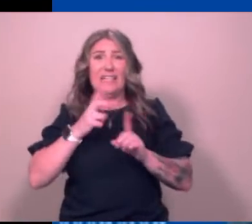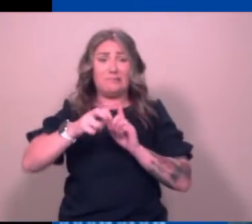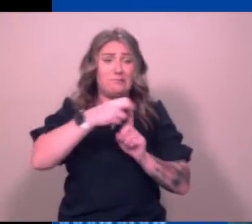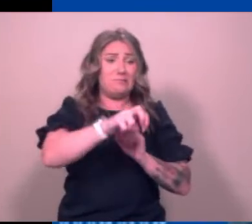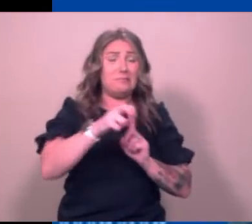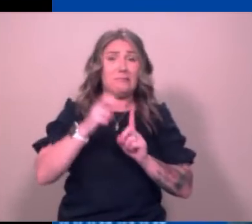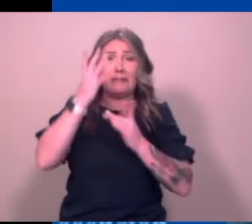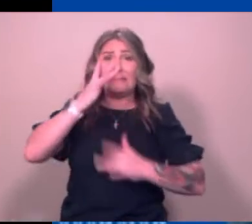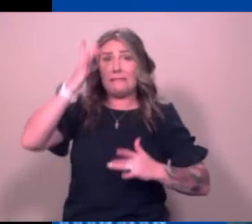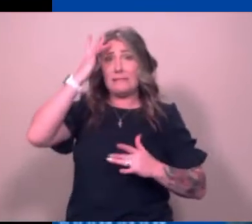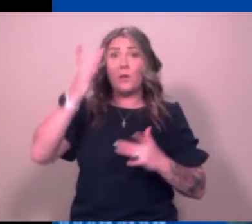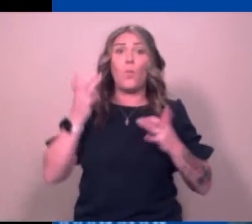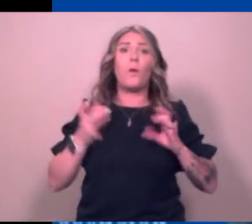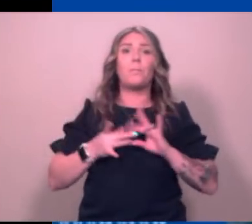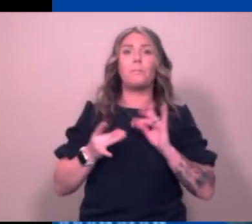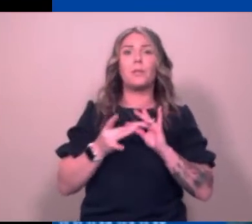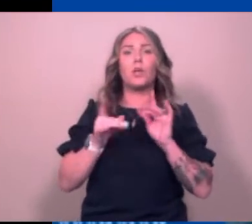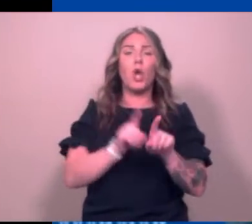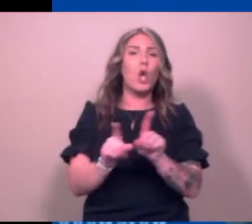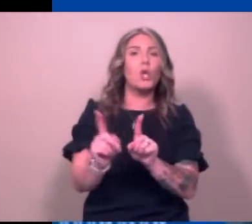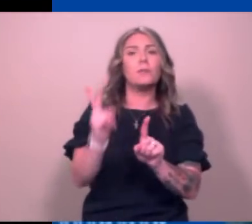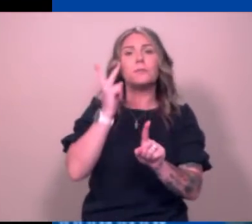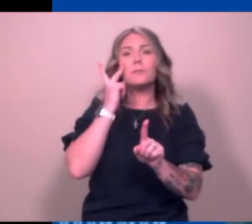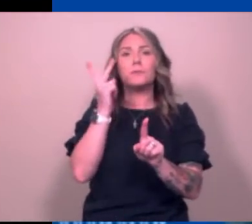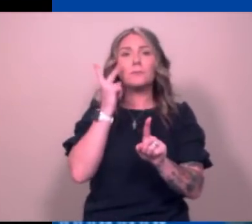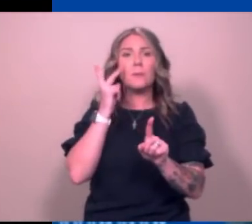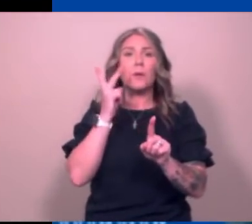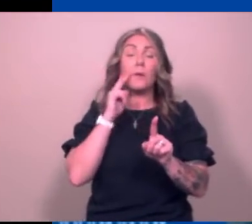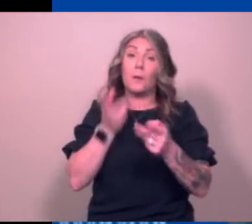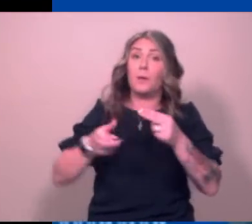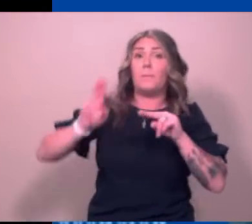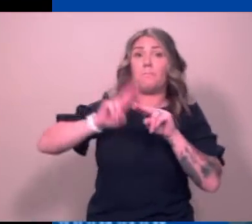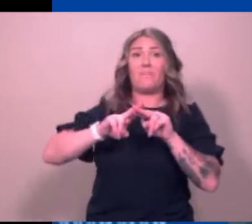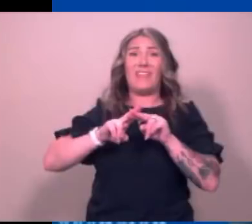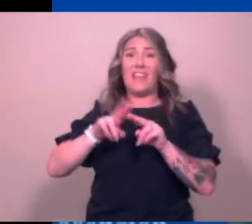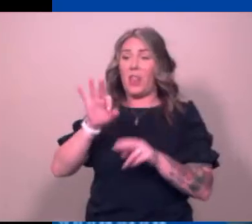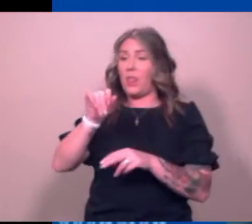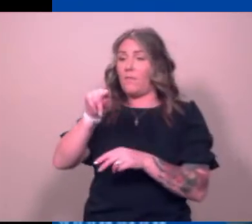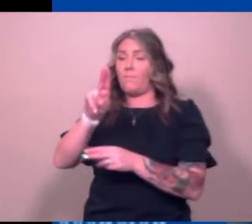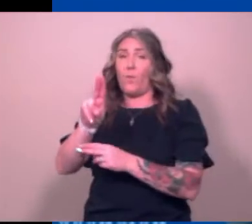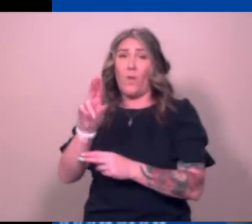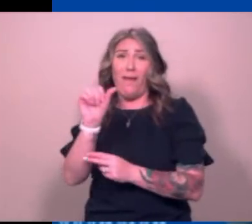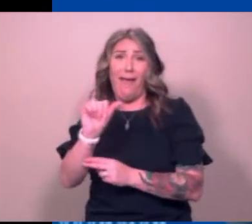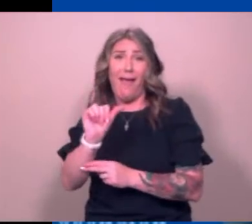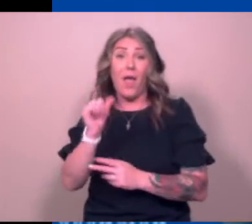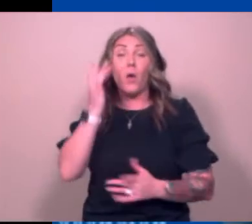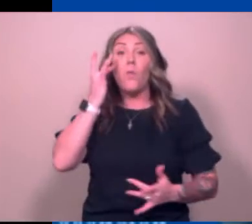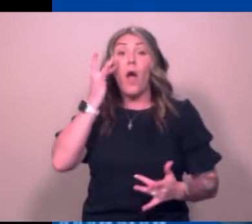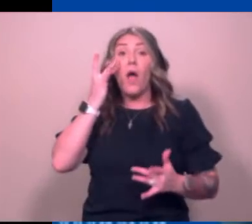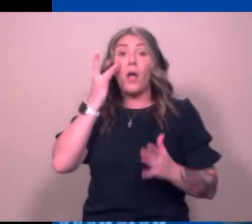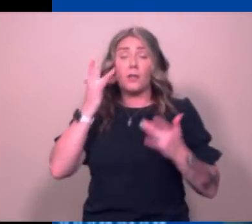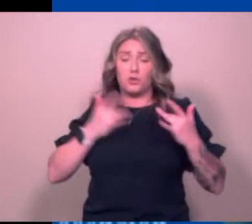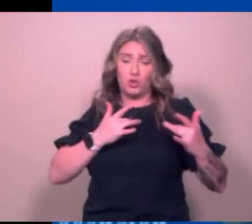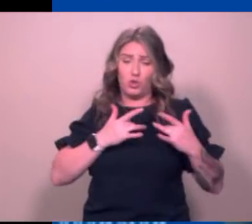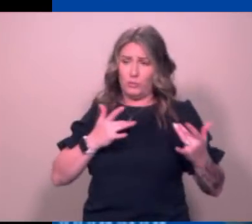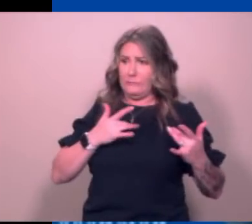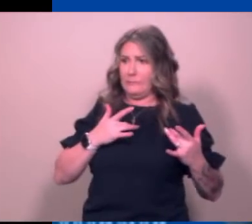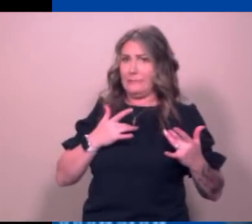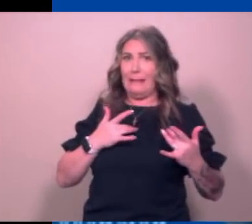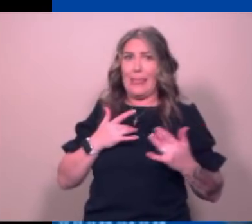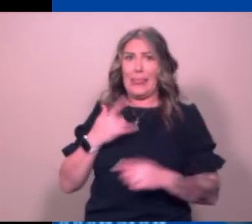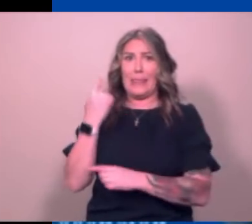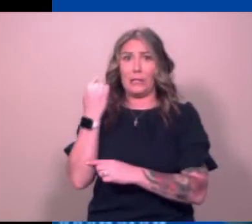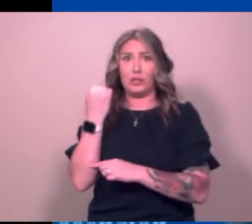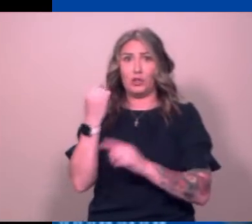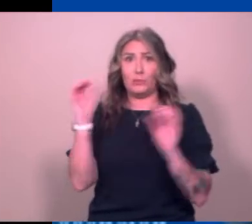did want to mention that we are also seeing a rise in influenza A. It's a little bit concerning because last year we had none, but this